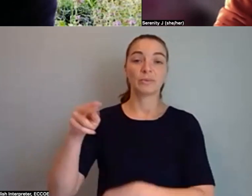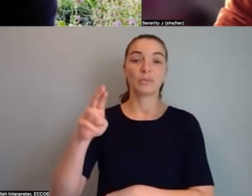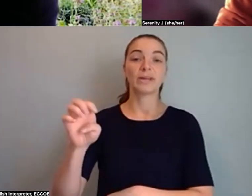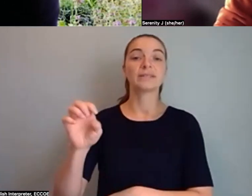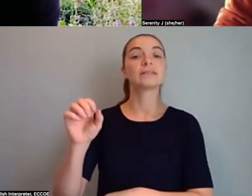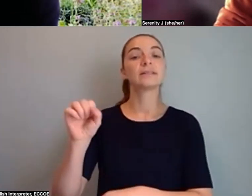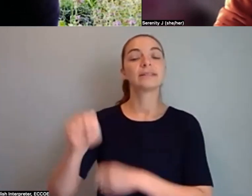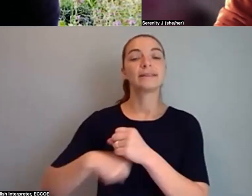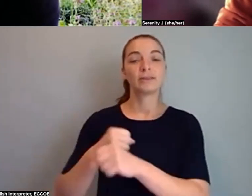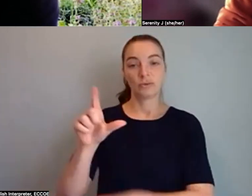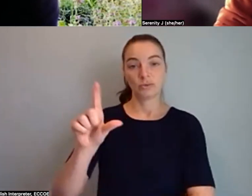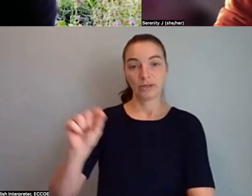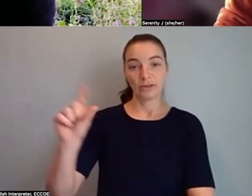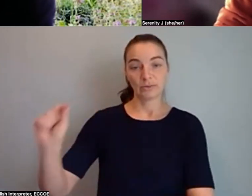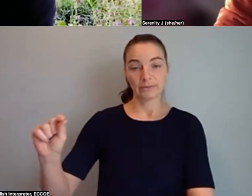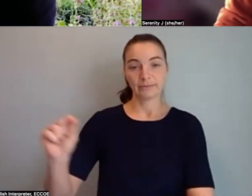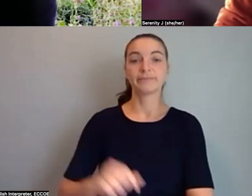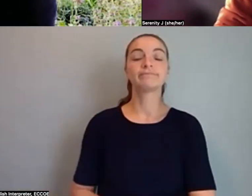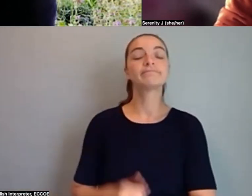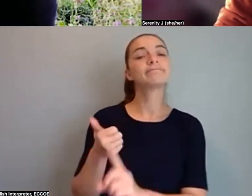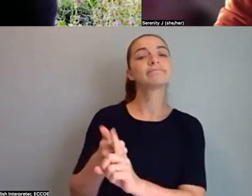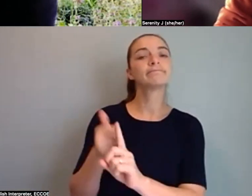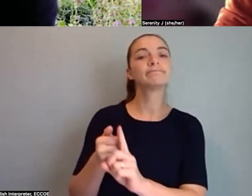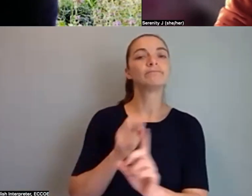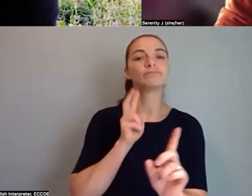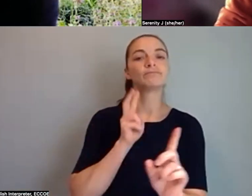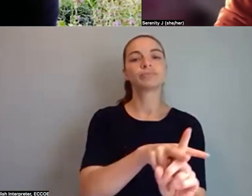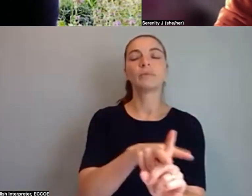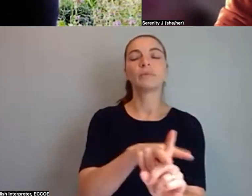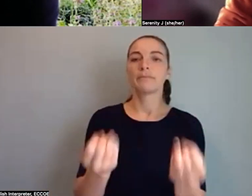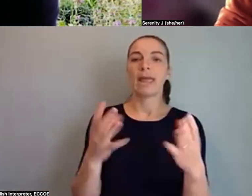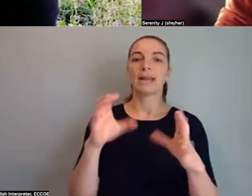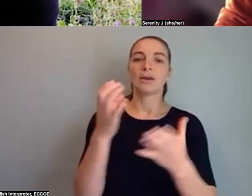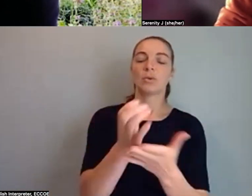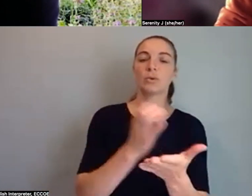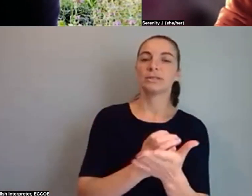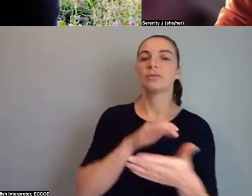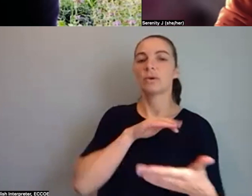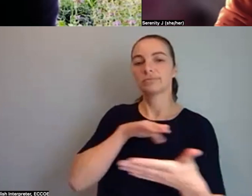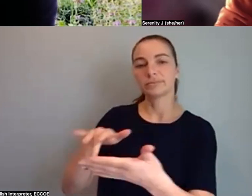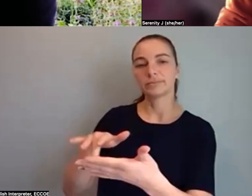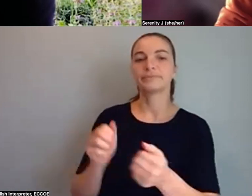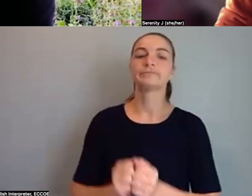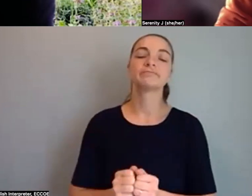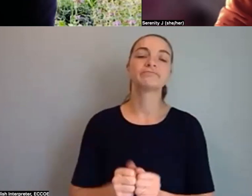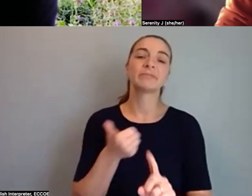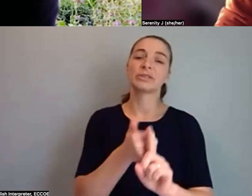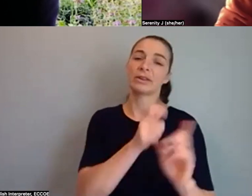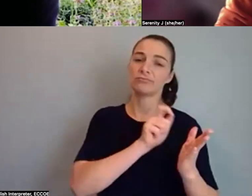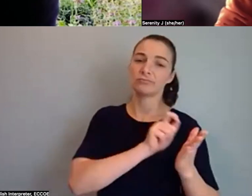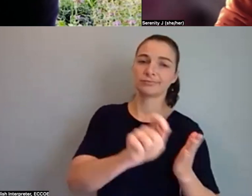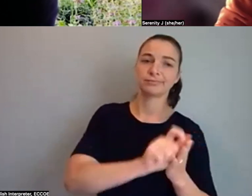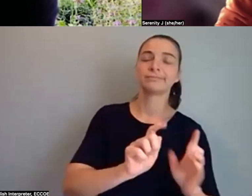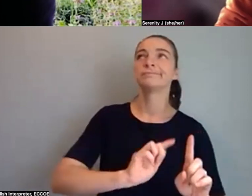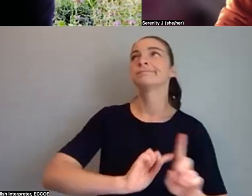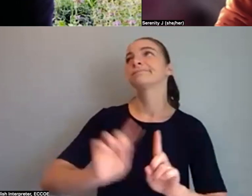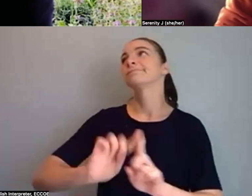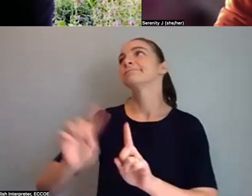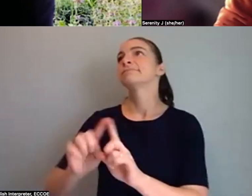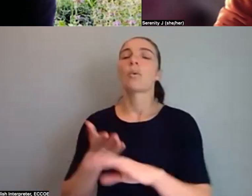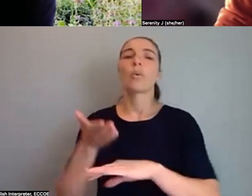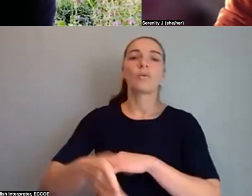recently. She's also the author of over 60 articles and book chapters on environmental studies, broadly conceived,